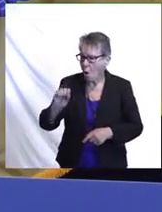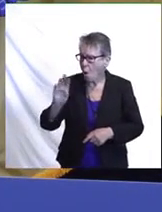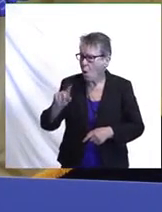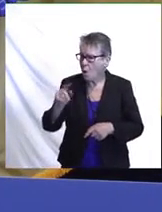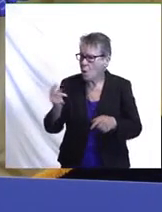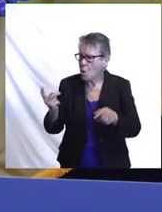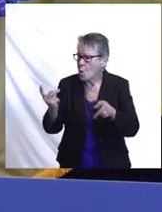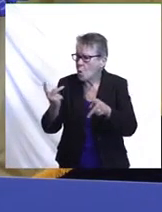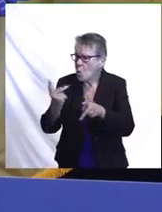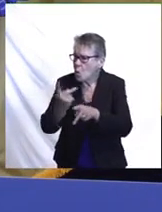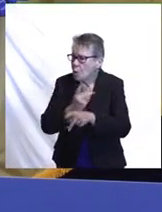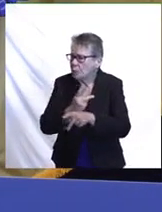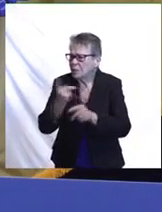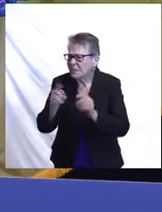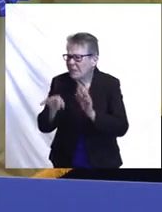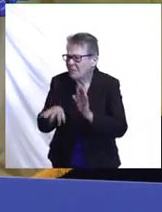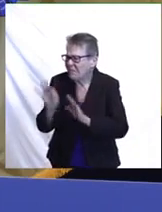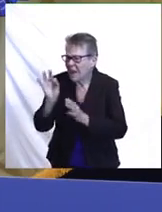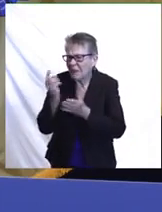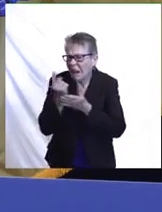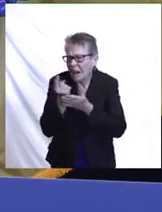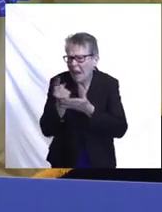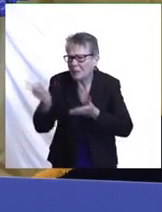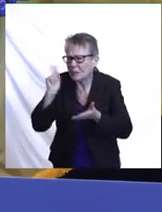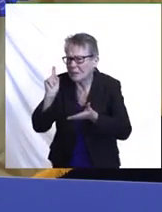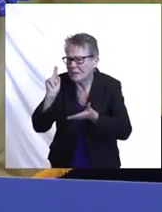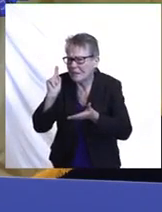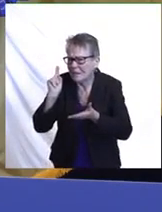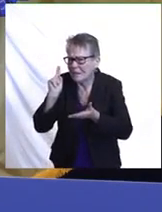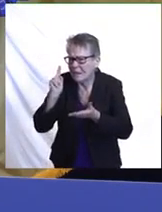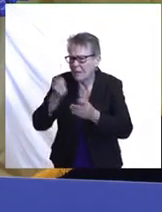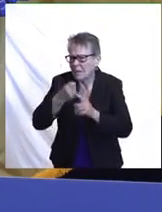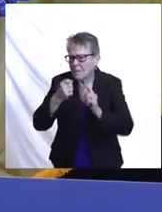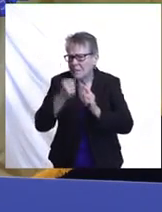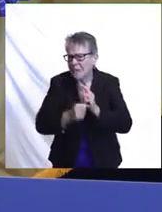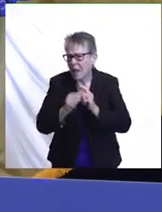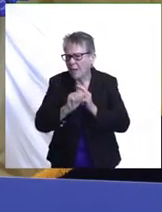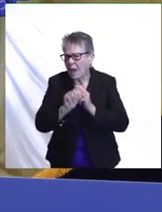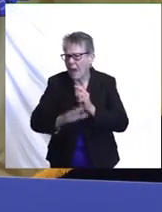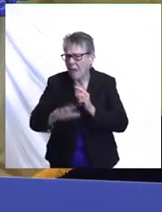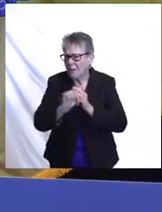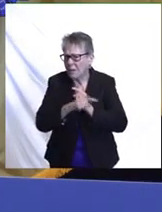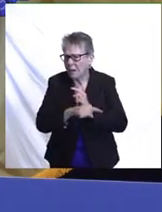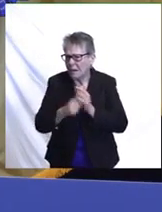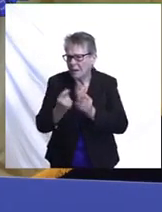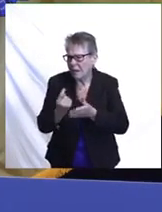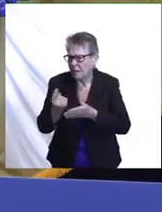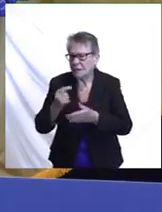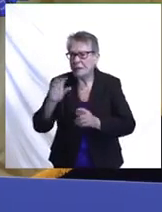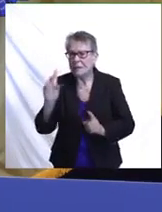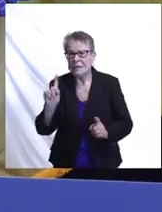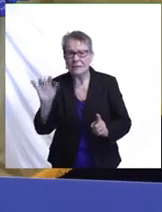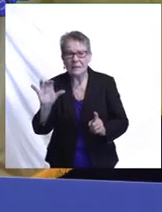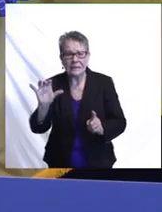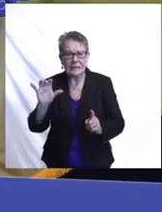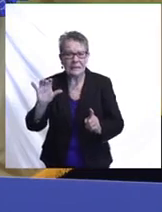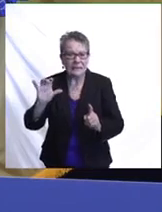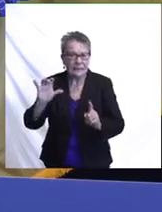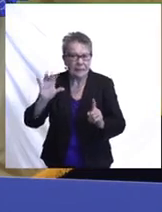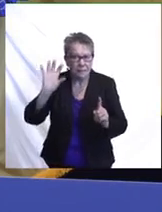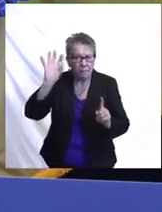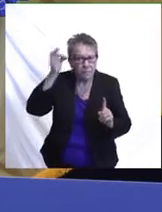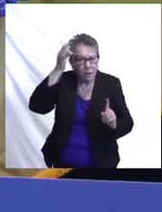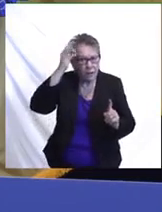again, I think the CDC and the federal government have given tremendous credit to the South African government for being